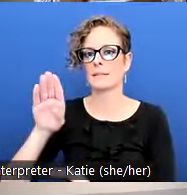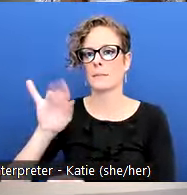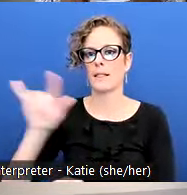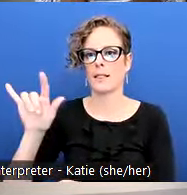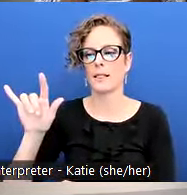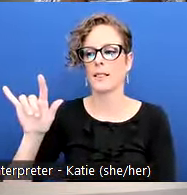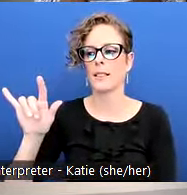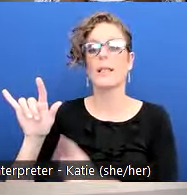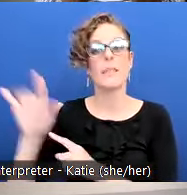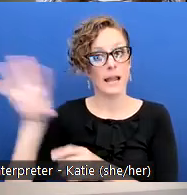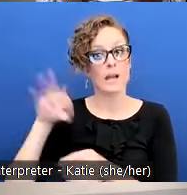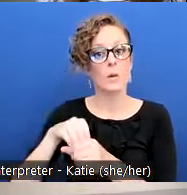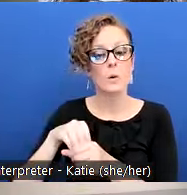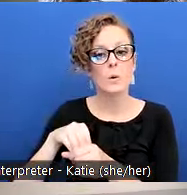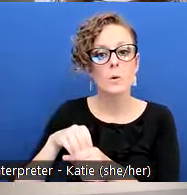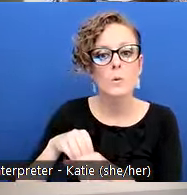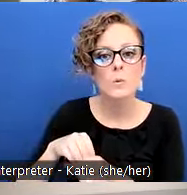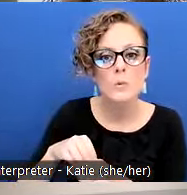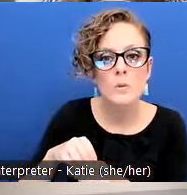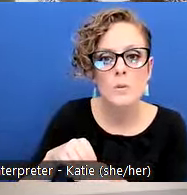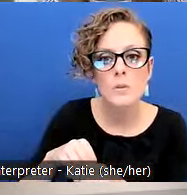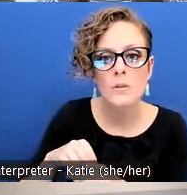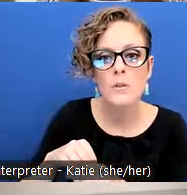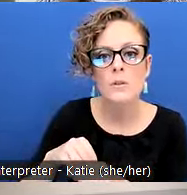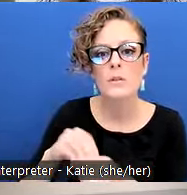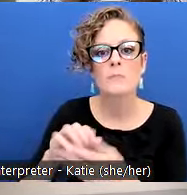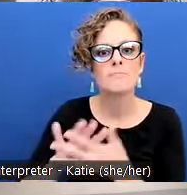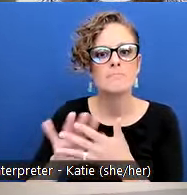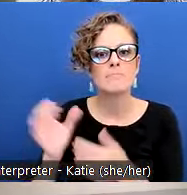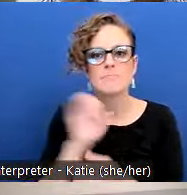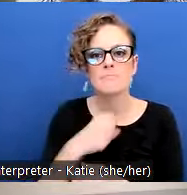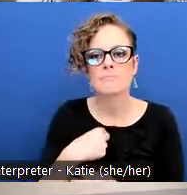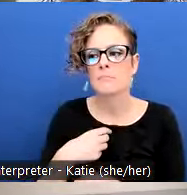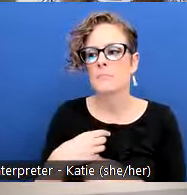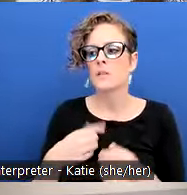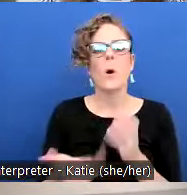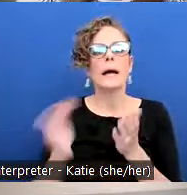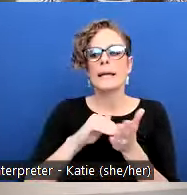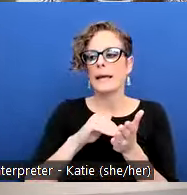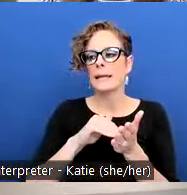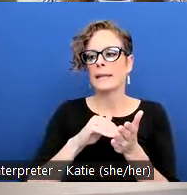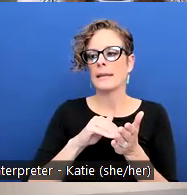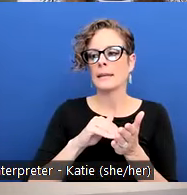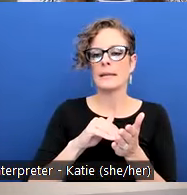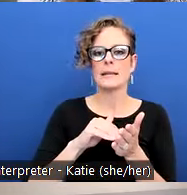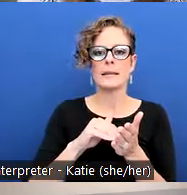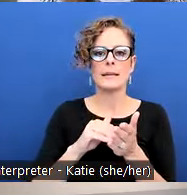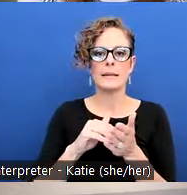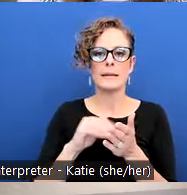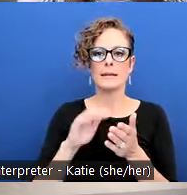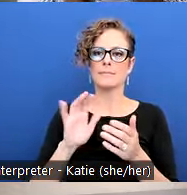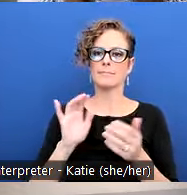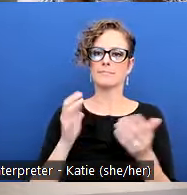does include a match requirement. So again, that's just want this to be on